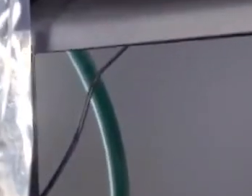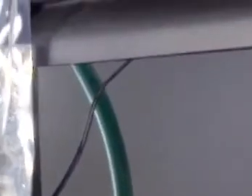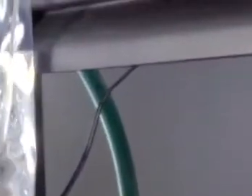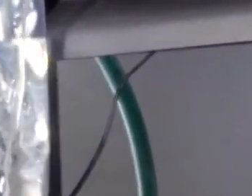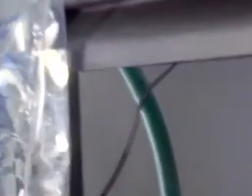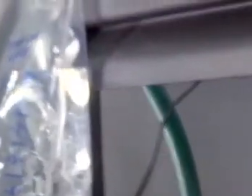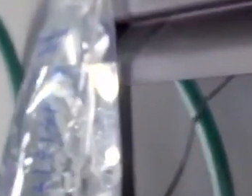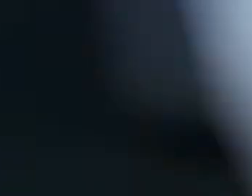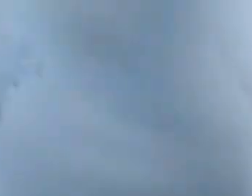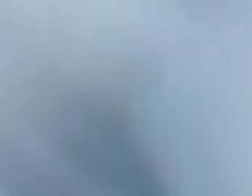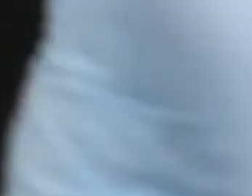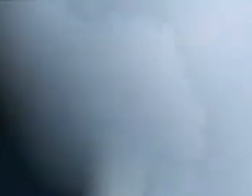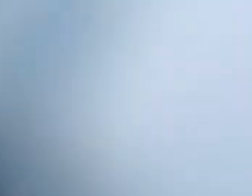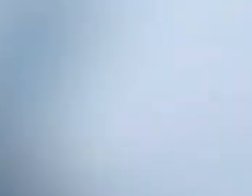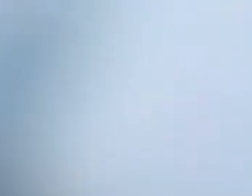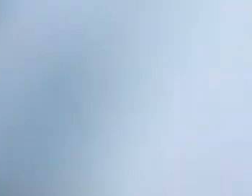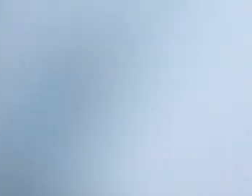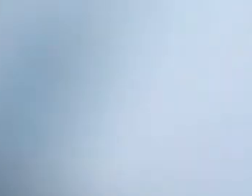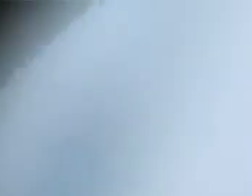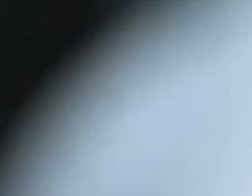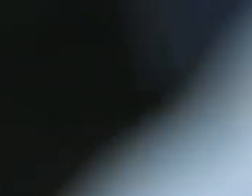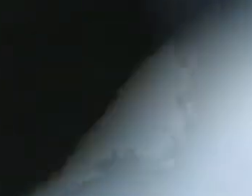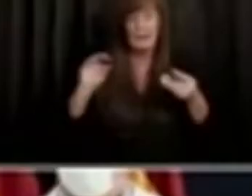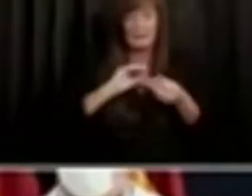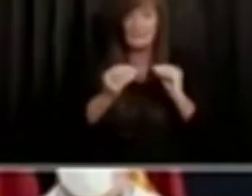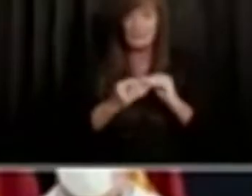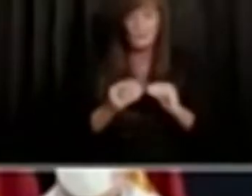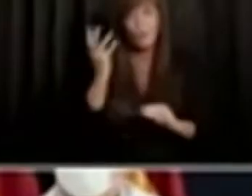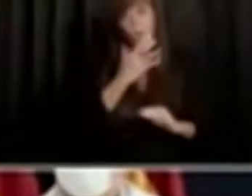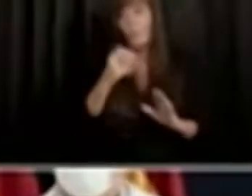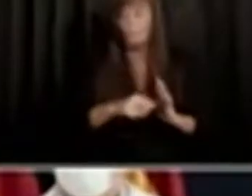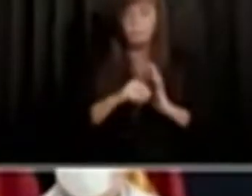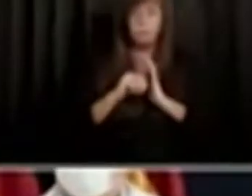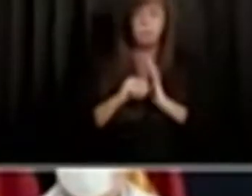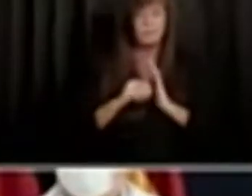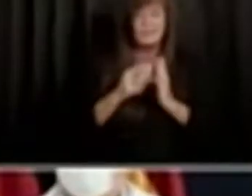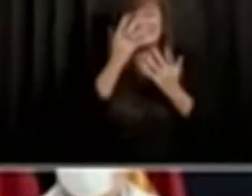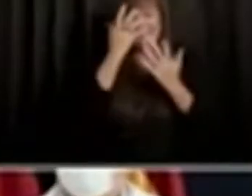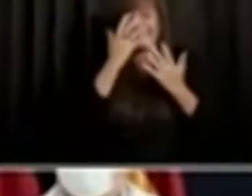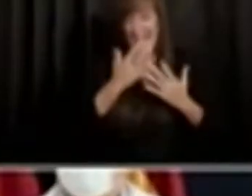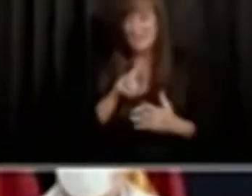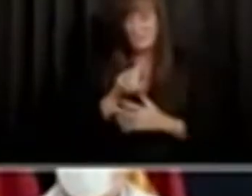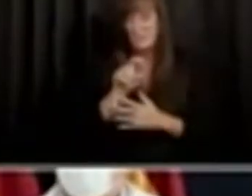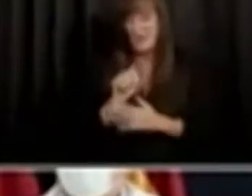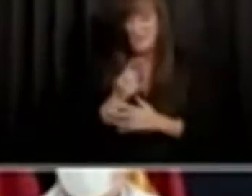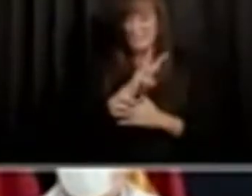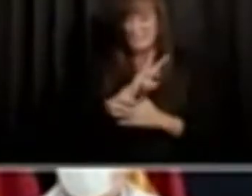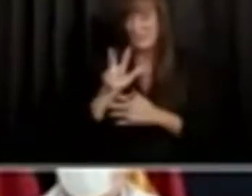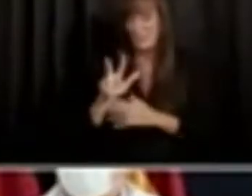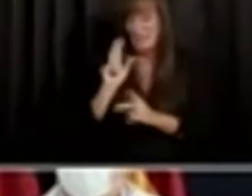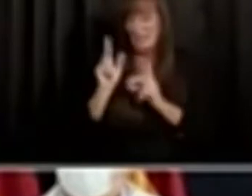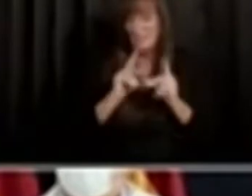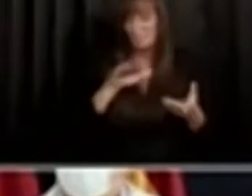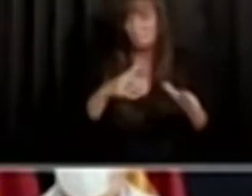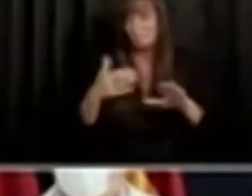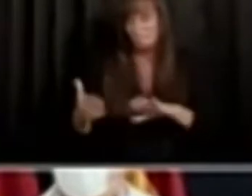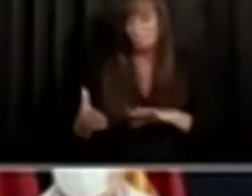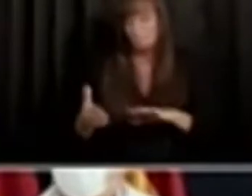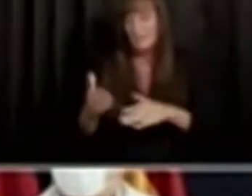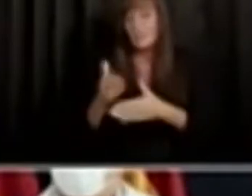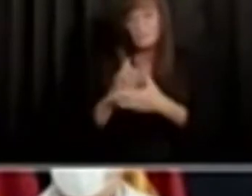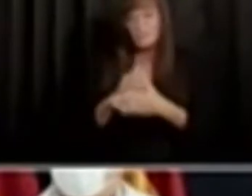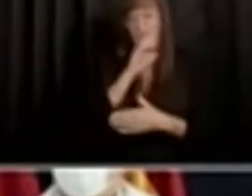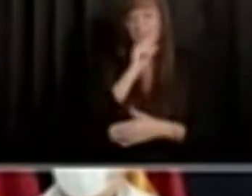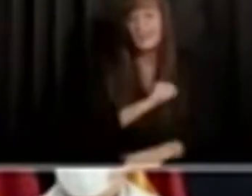contract COVID-19, as the governor hopes to prevent more deaths. We've lost 163 people between the age of 41 and